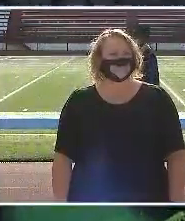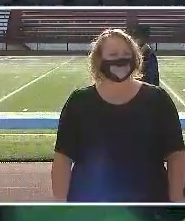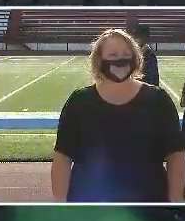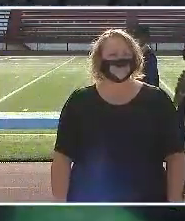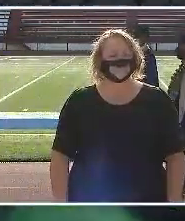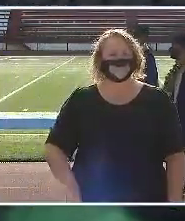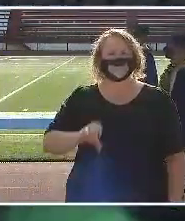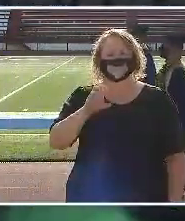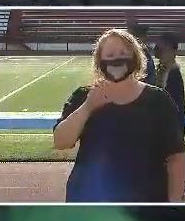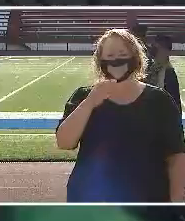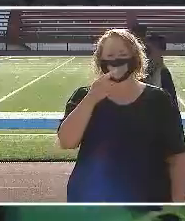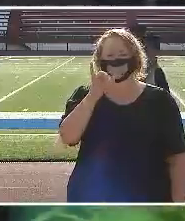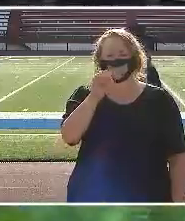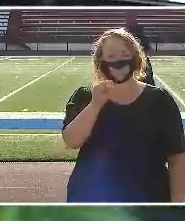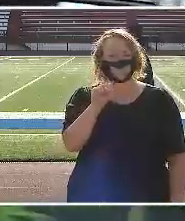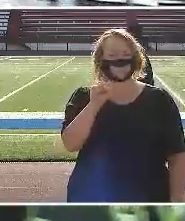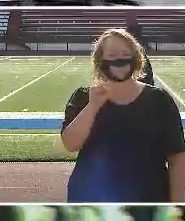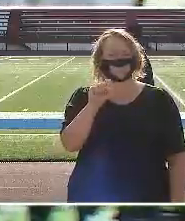Chris Tomas.